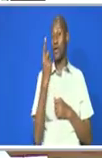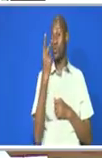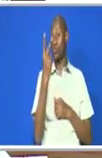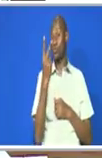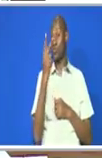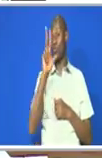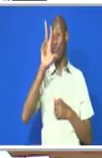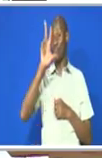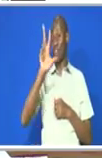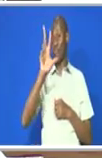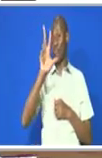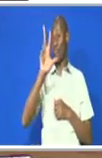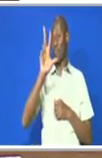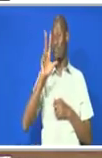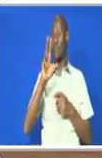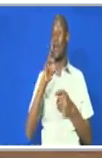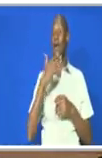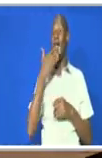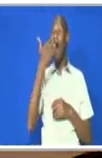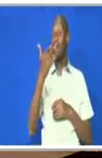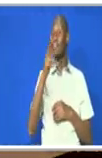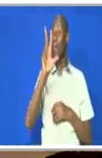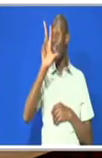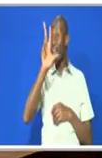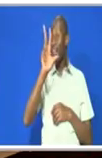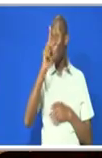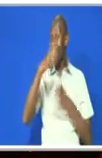3. Did you get your answer as 3?